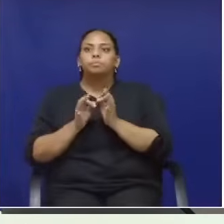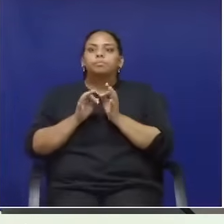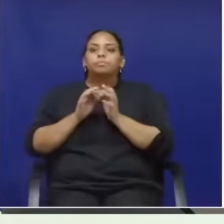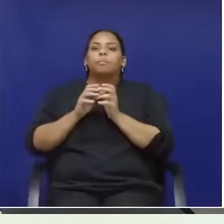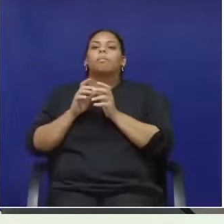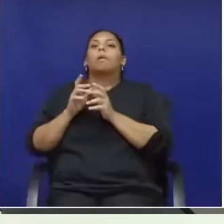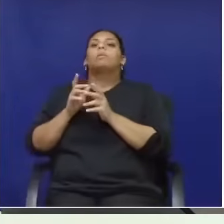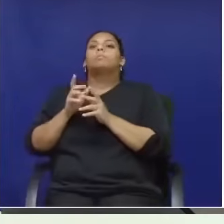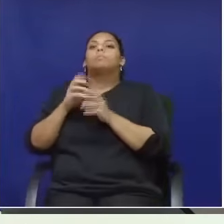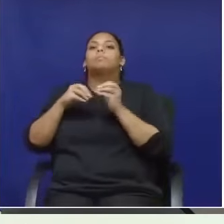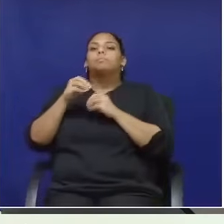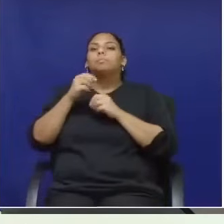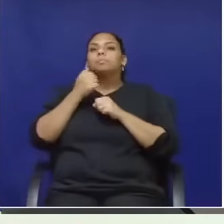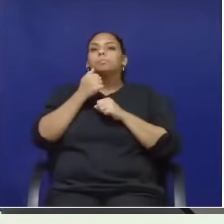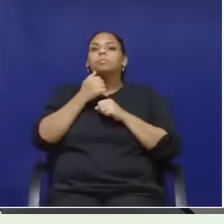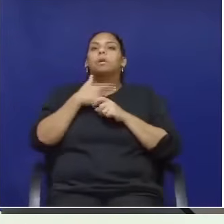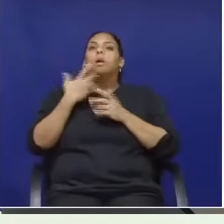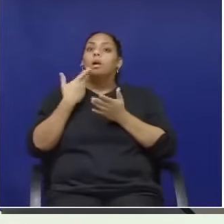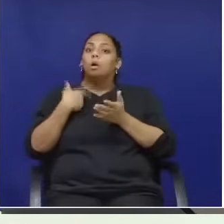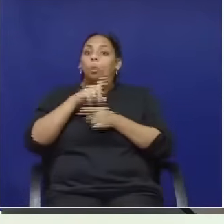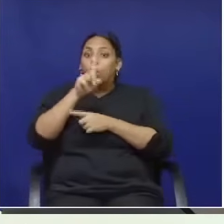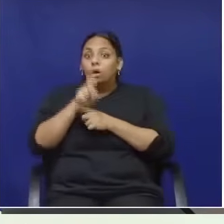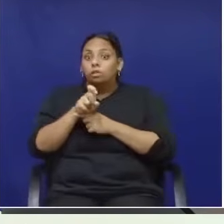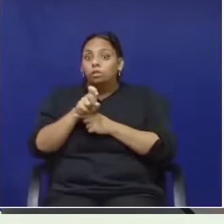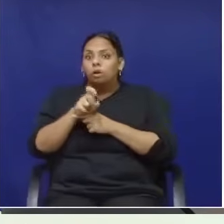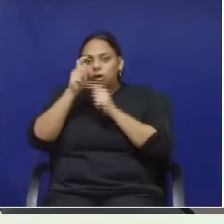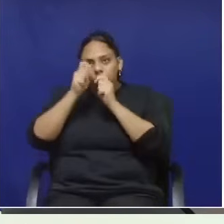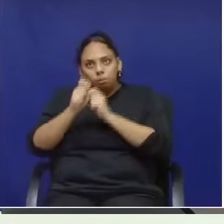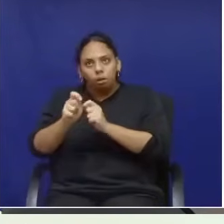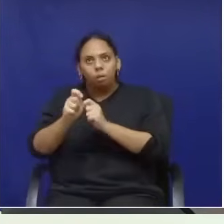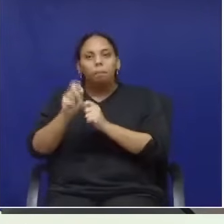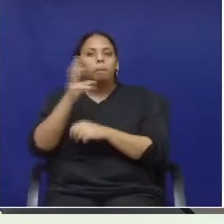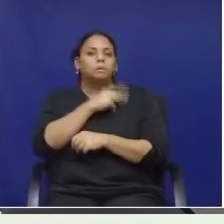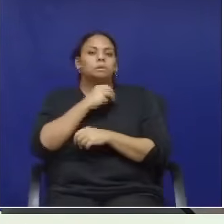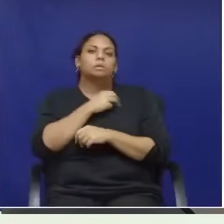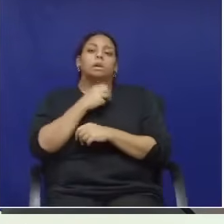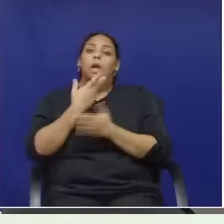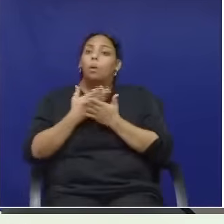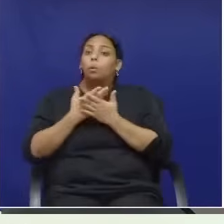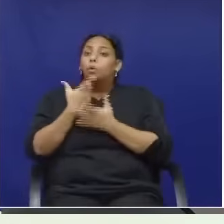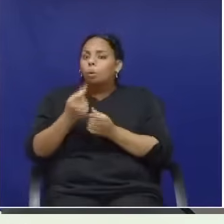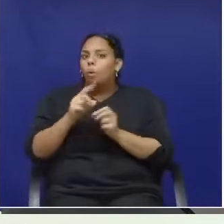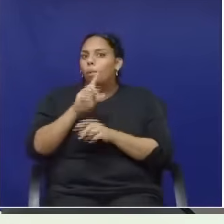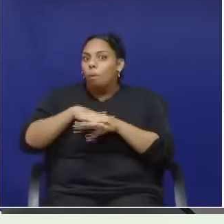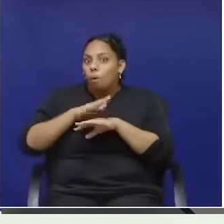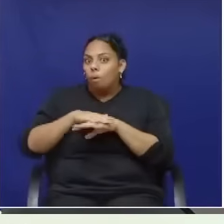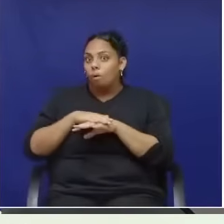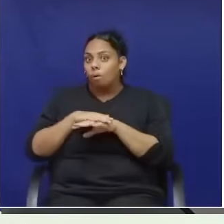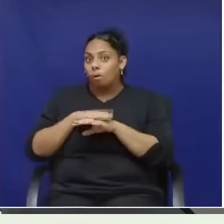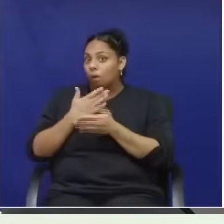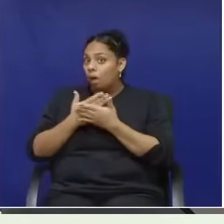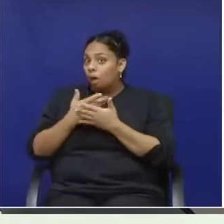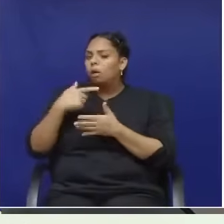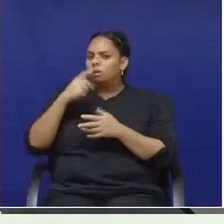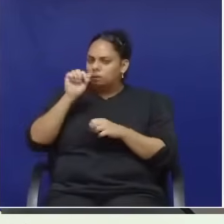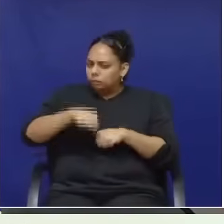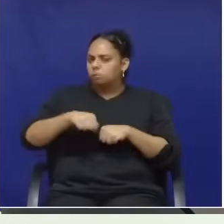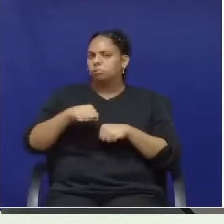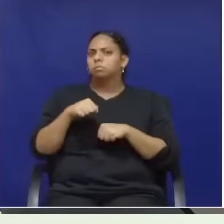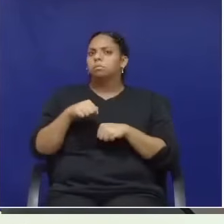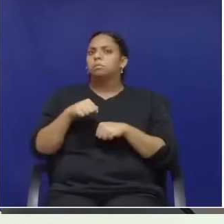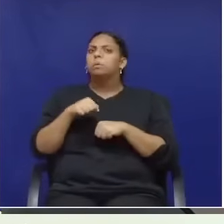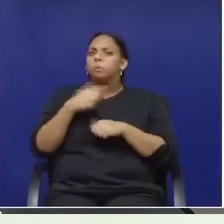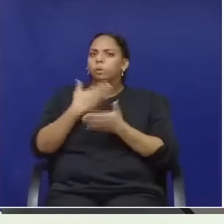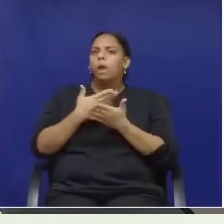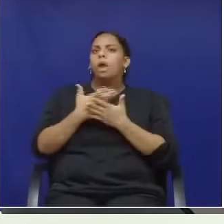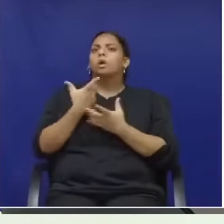The question is, can we do more? I would always say that, of course, we can do more. We can't get to a situation